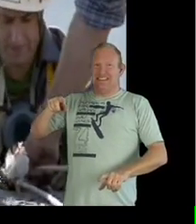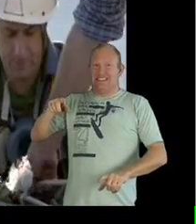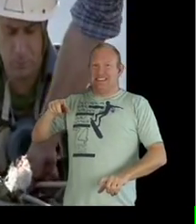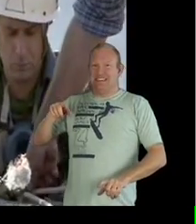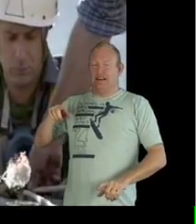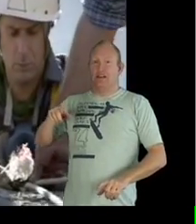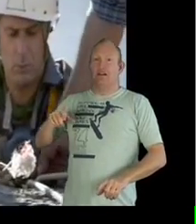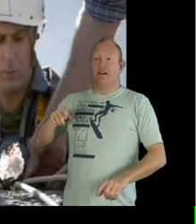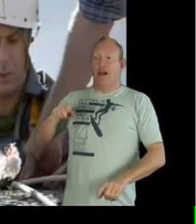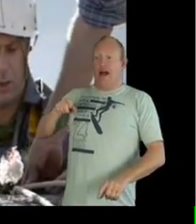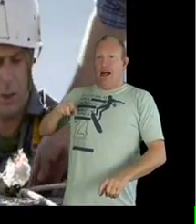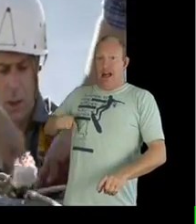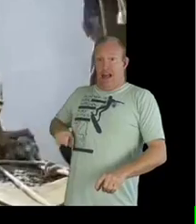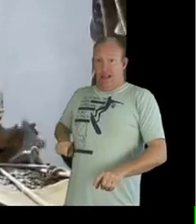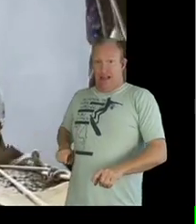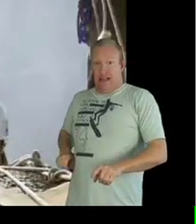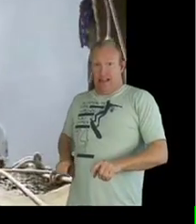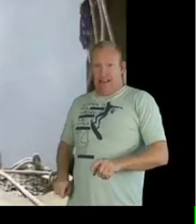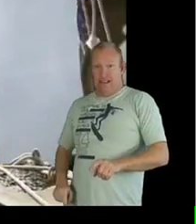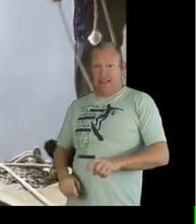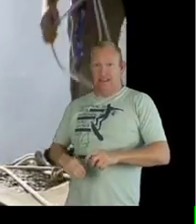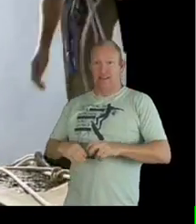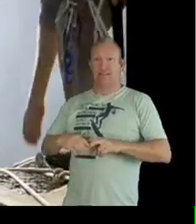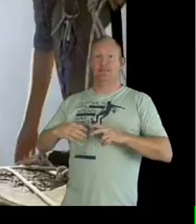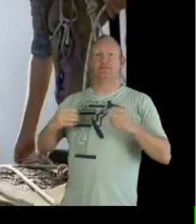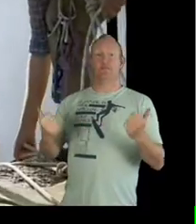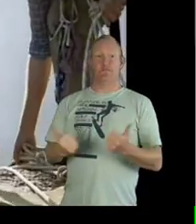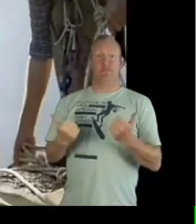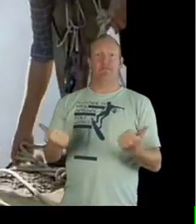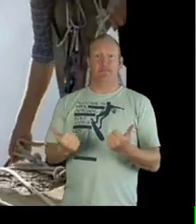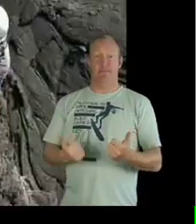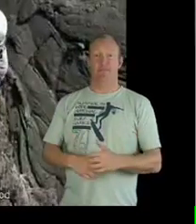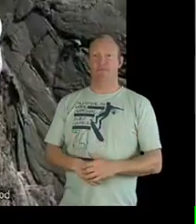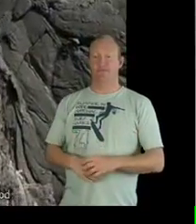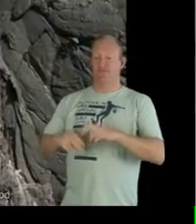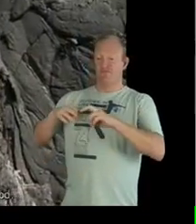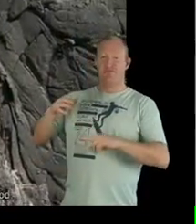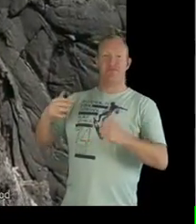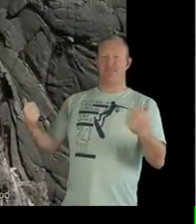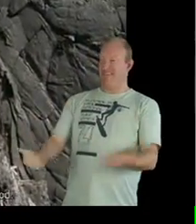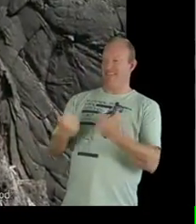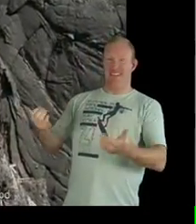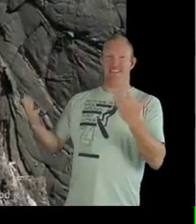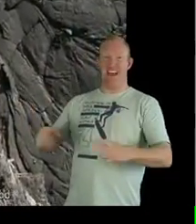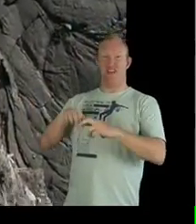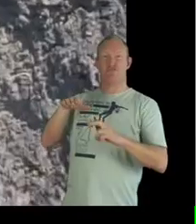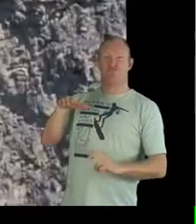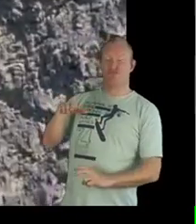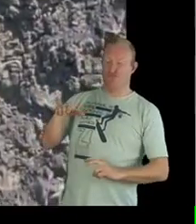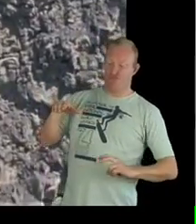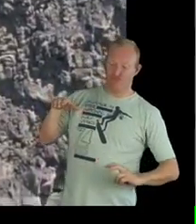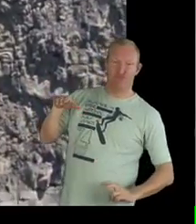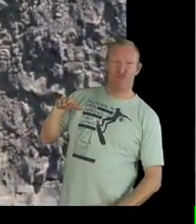After. This way. Okay. That's it, that's good.